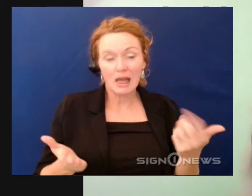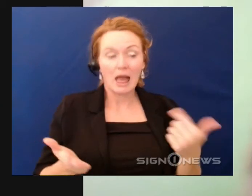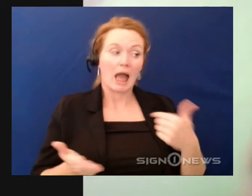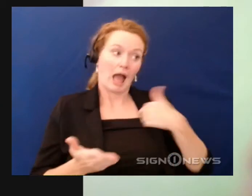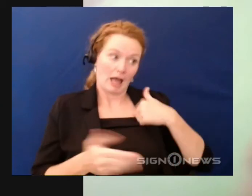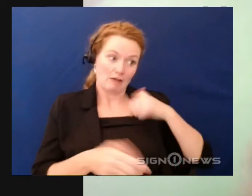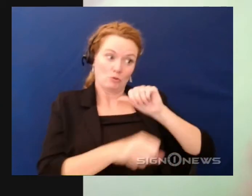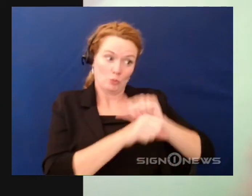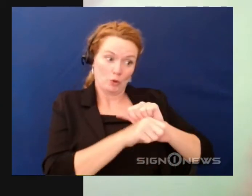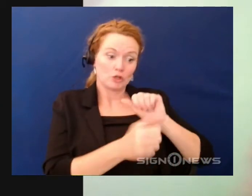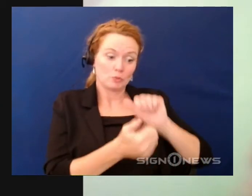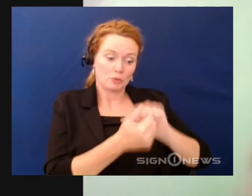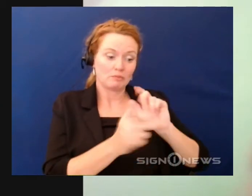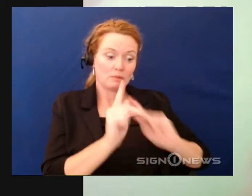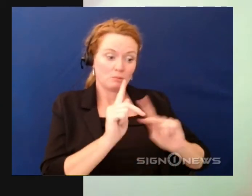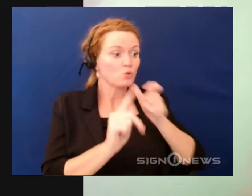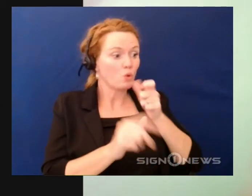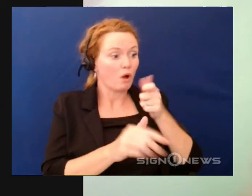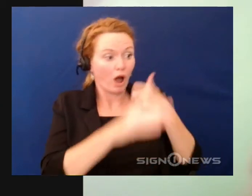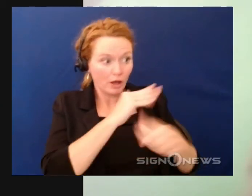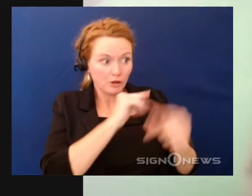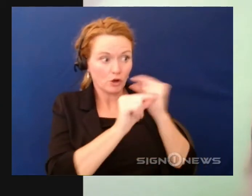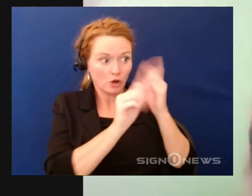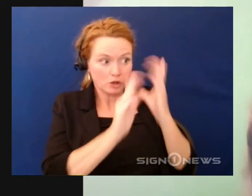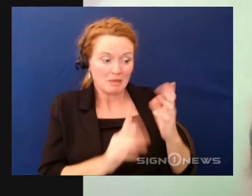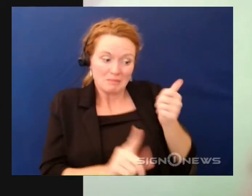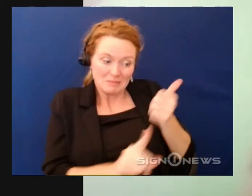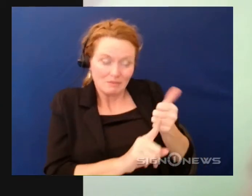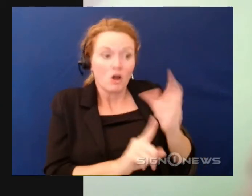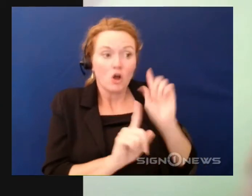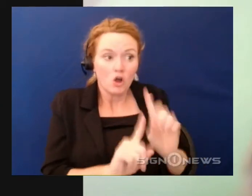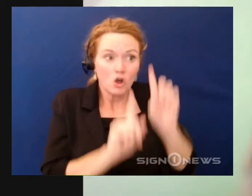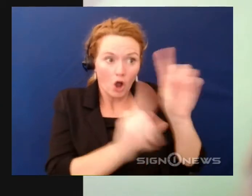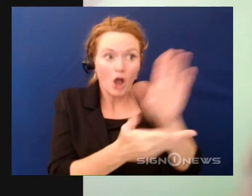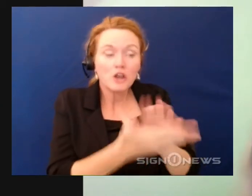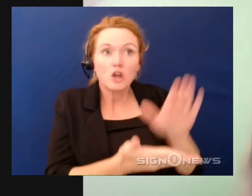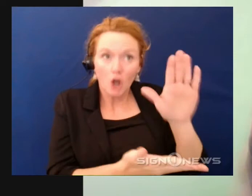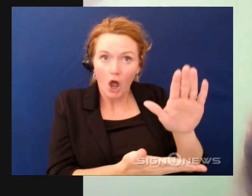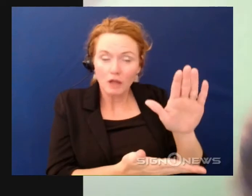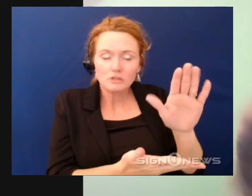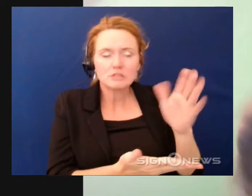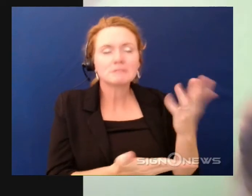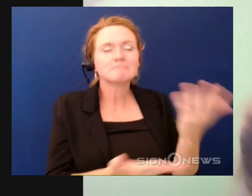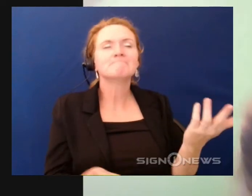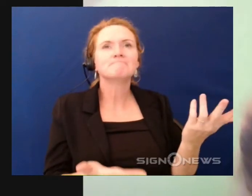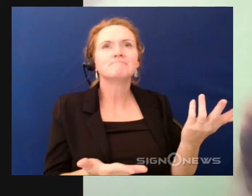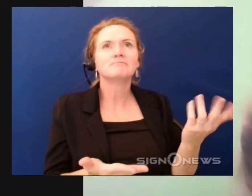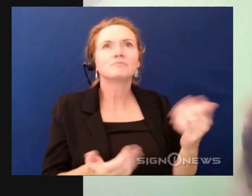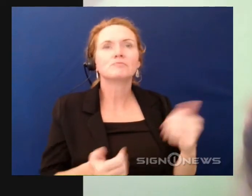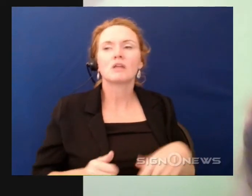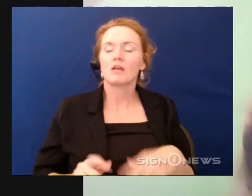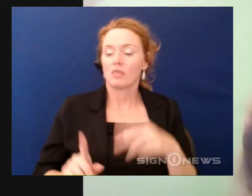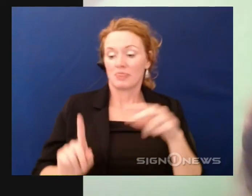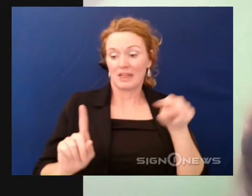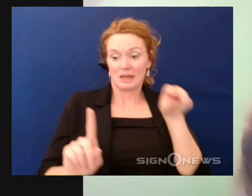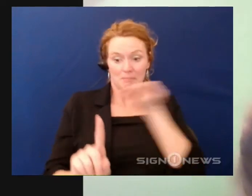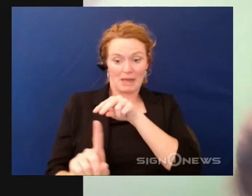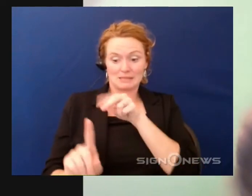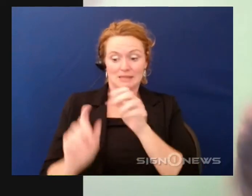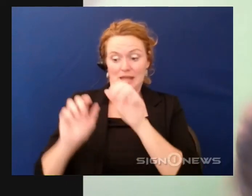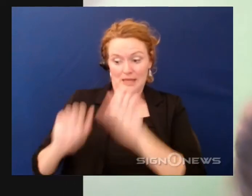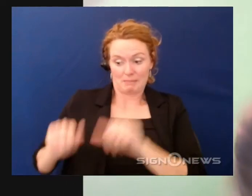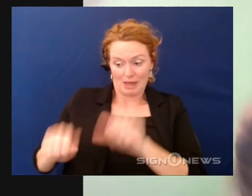gone to college and are under guardianship. You have to think about from the legal capacity perspective, the person has